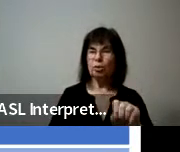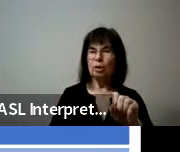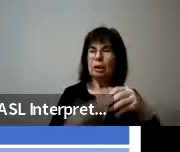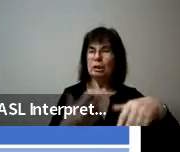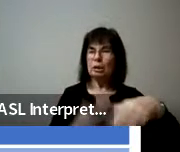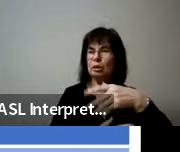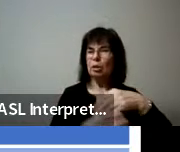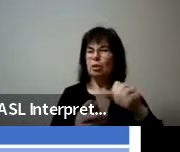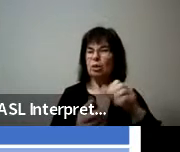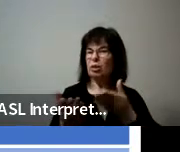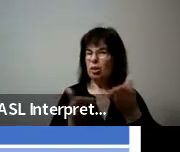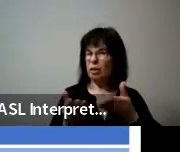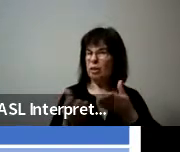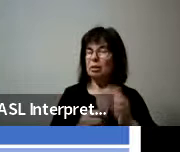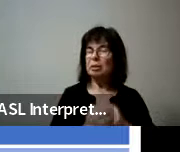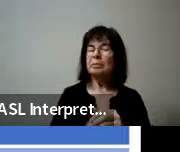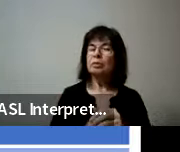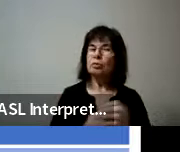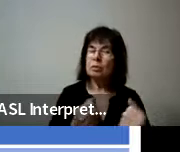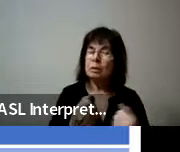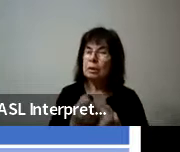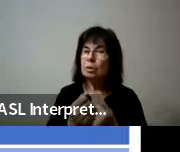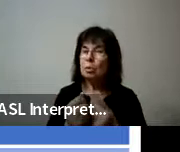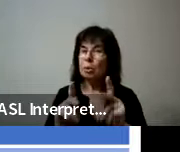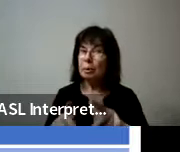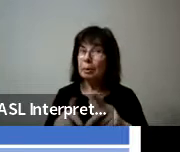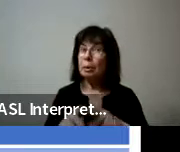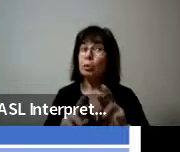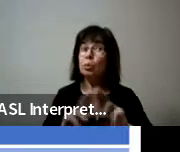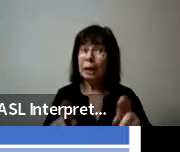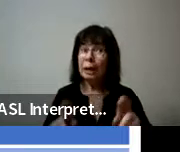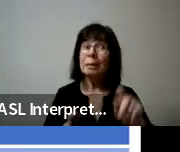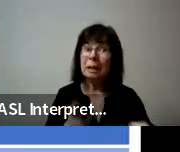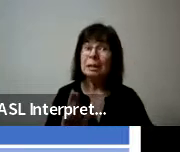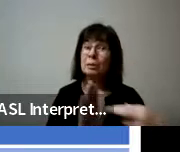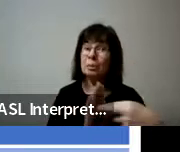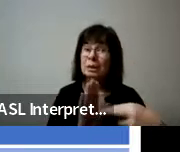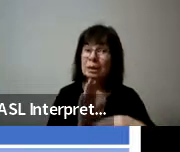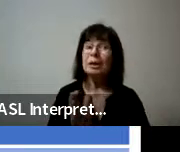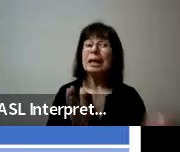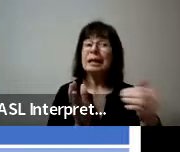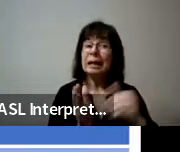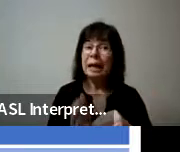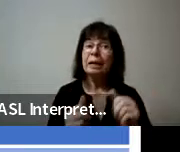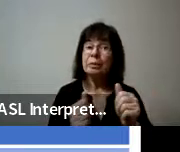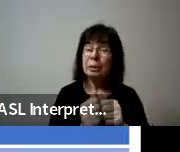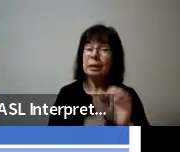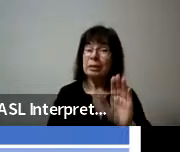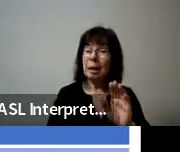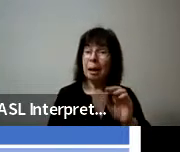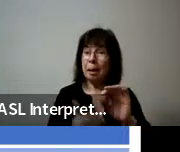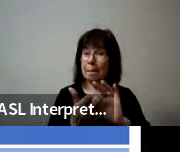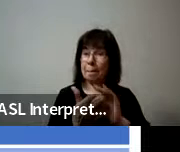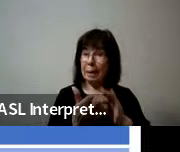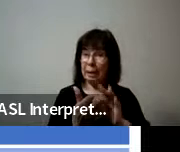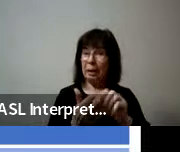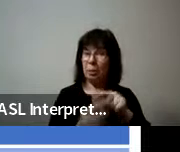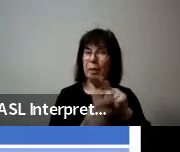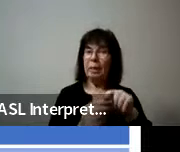Agency to try to support people to be ready to re-enroll in their Medi-Cal when that comes